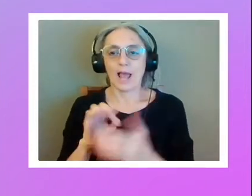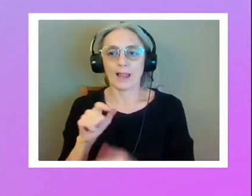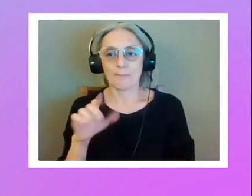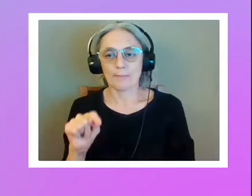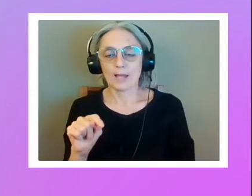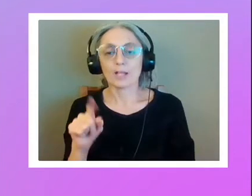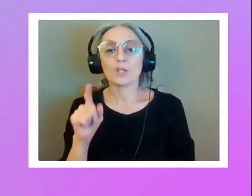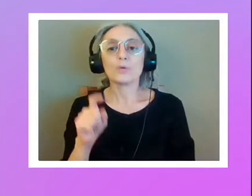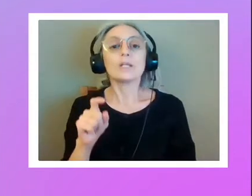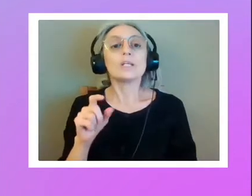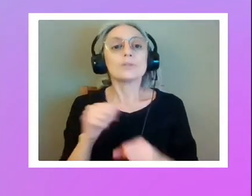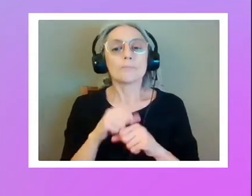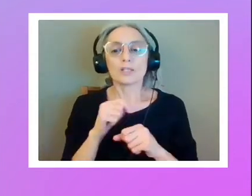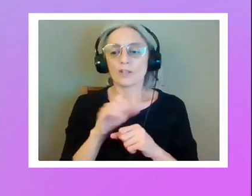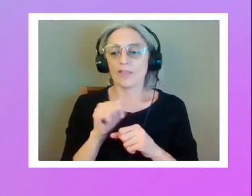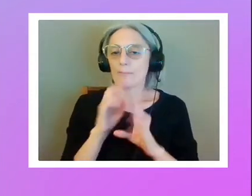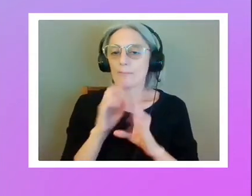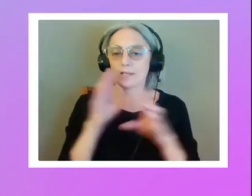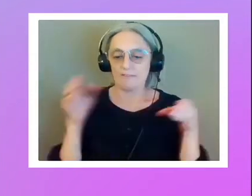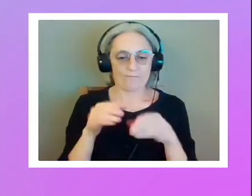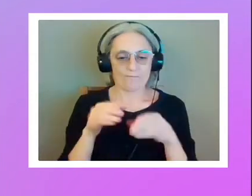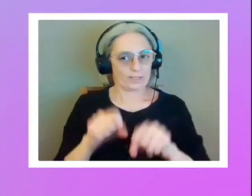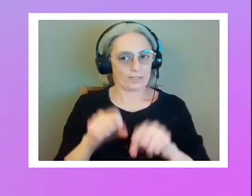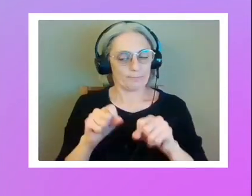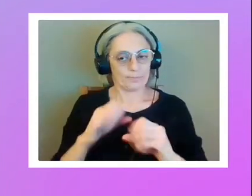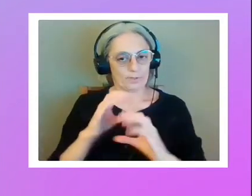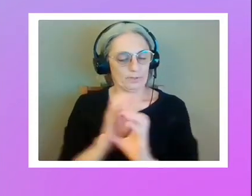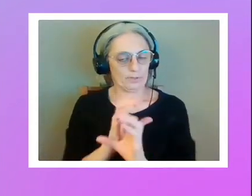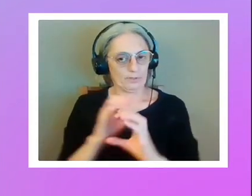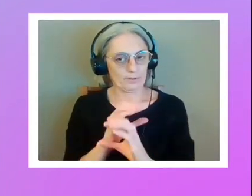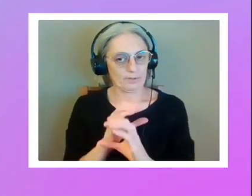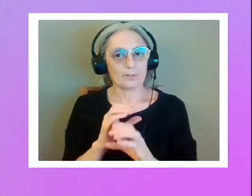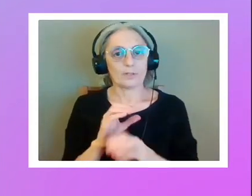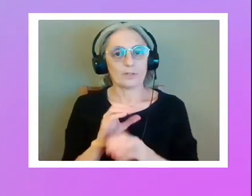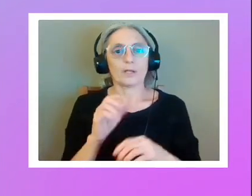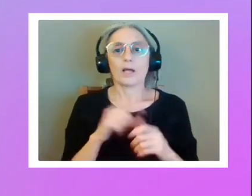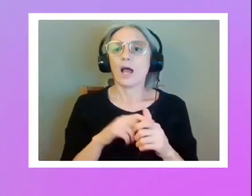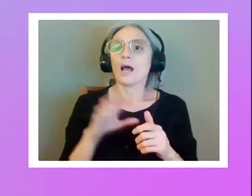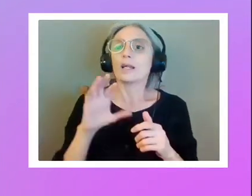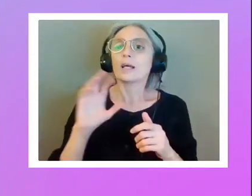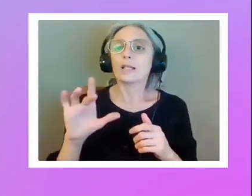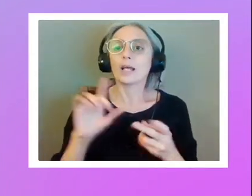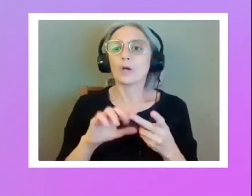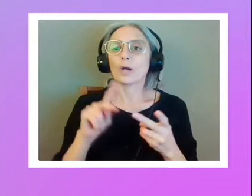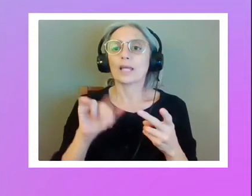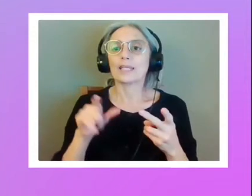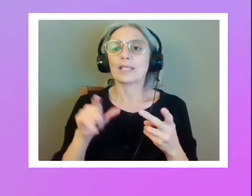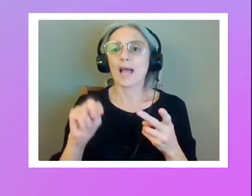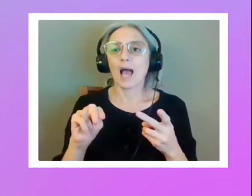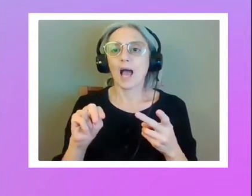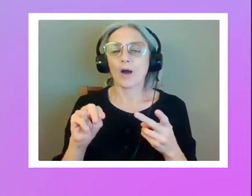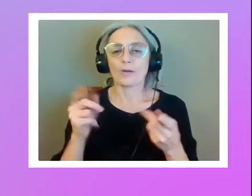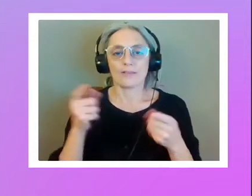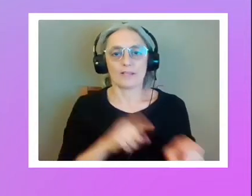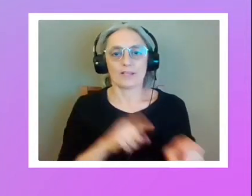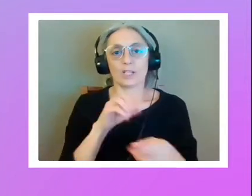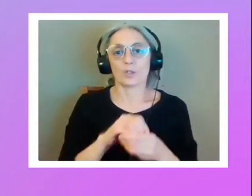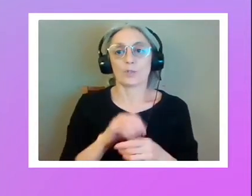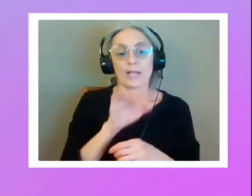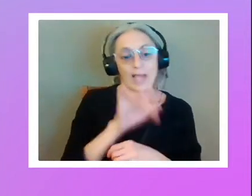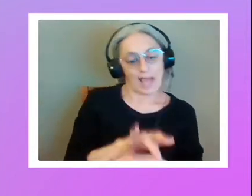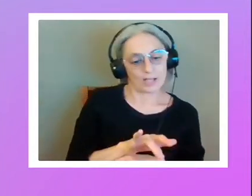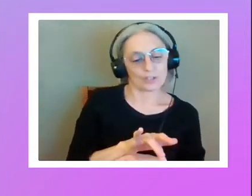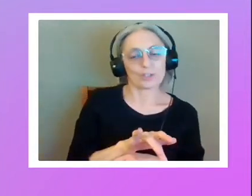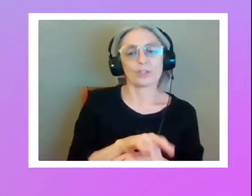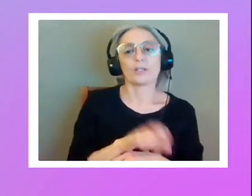and have the defined element handles of click or key down events, including the enter and space keywords, in order